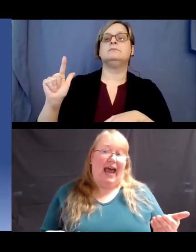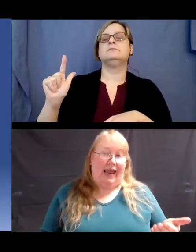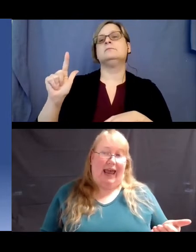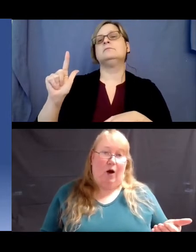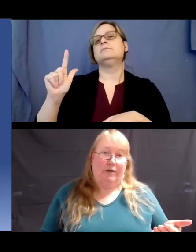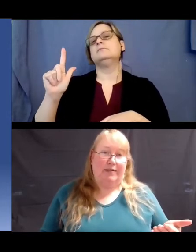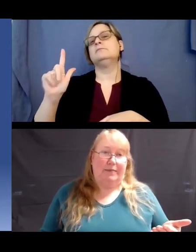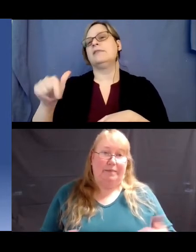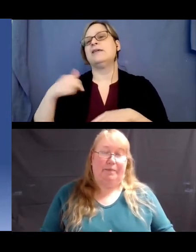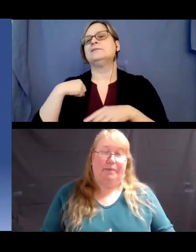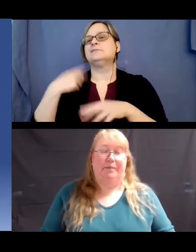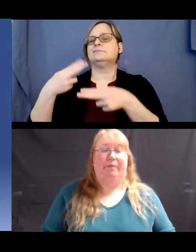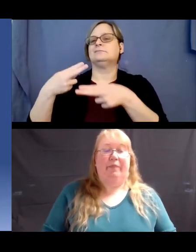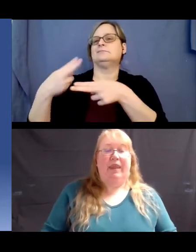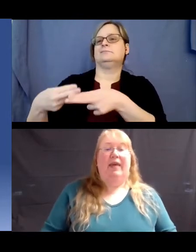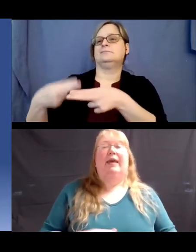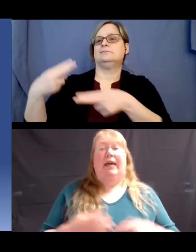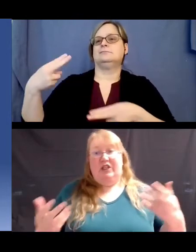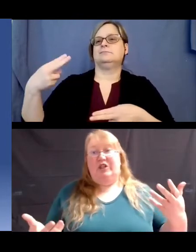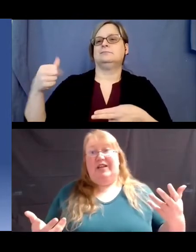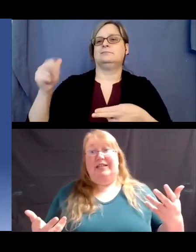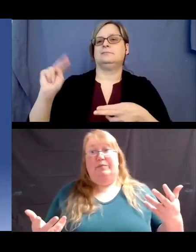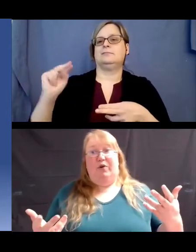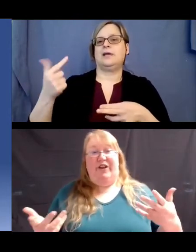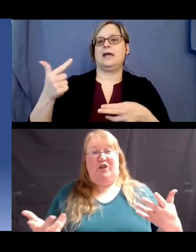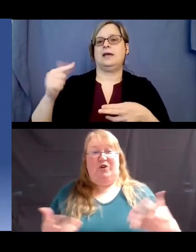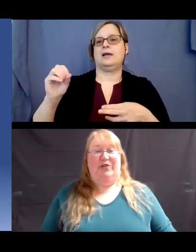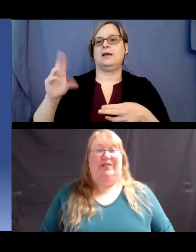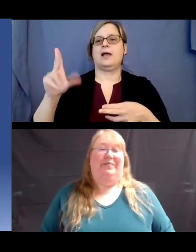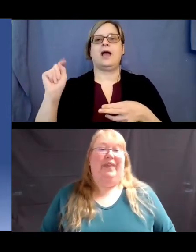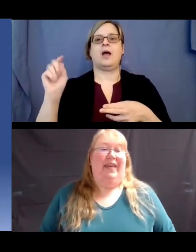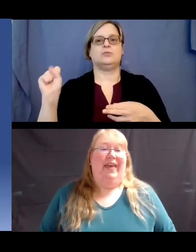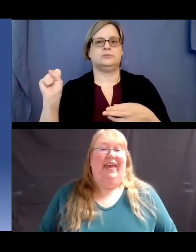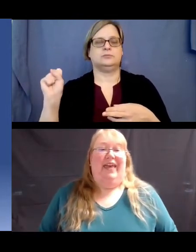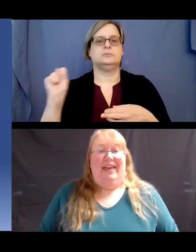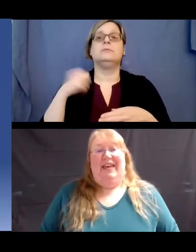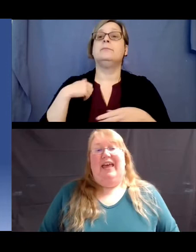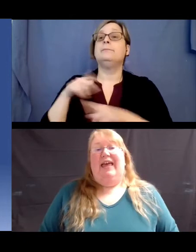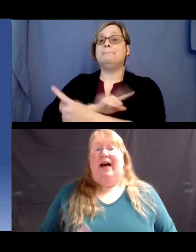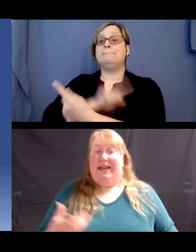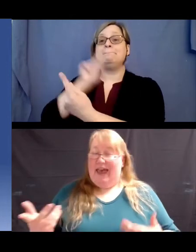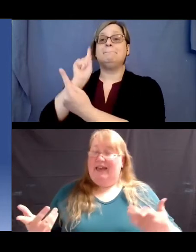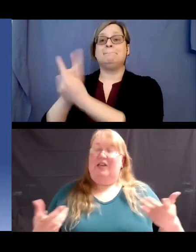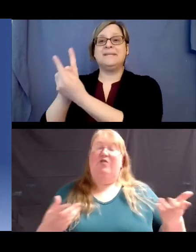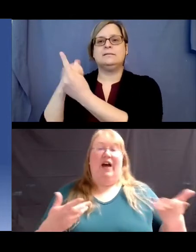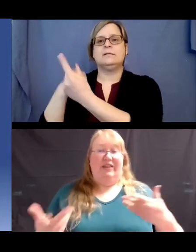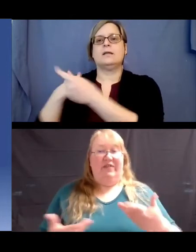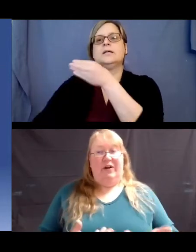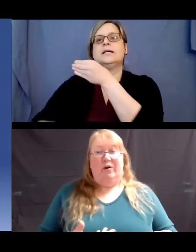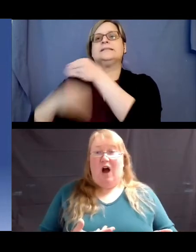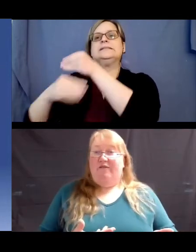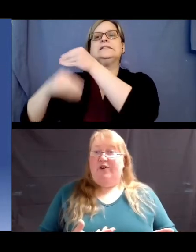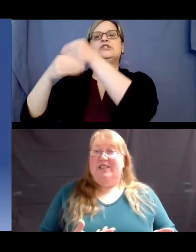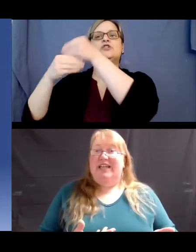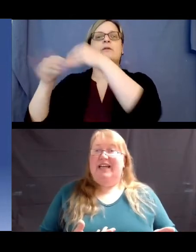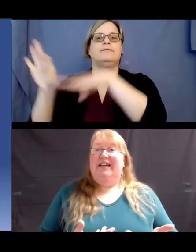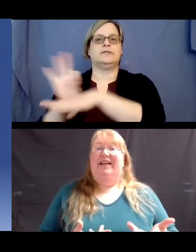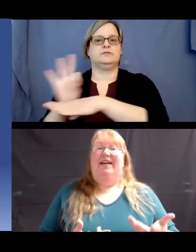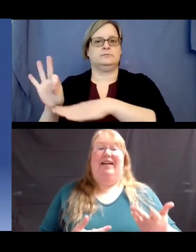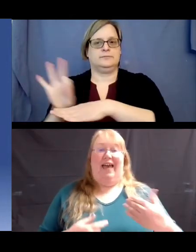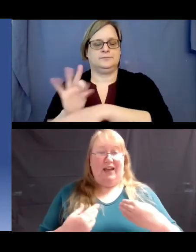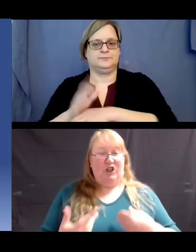equivalent to Hangouts. It's just got some more features. Again, you've got the video